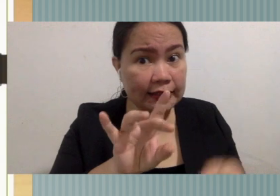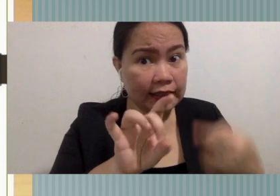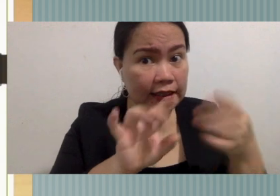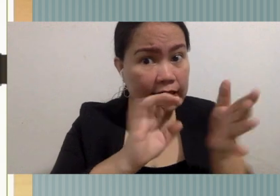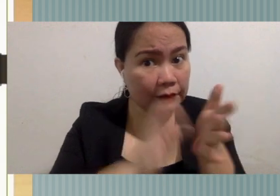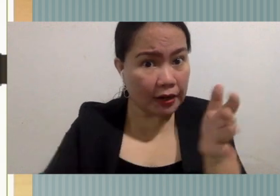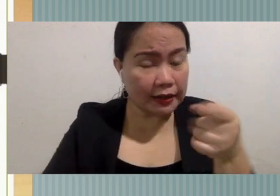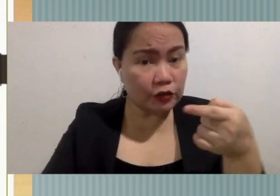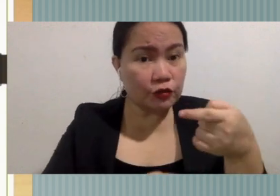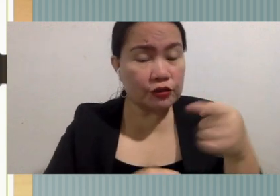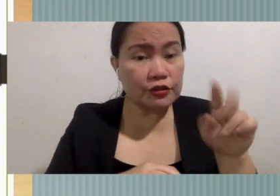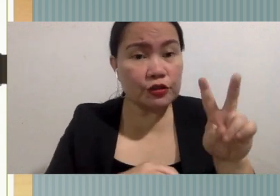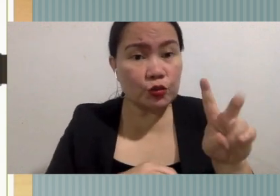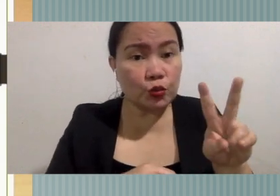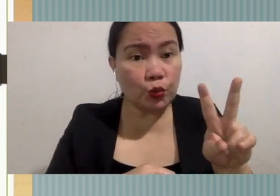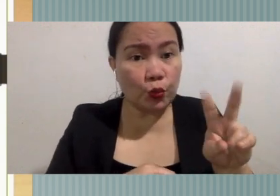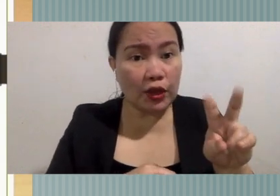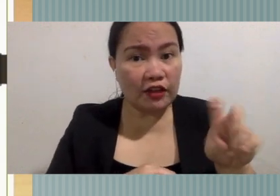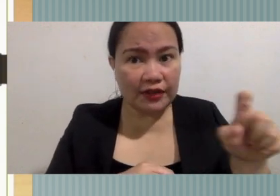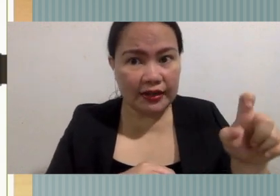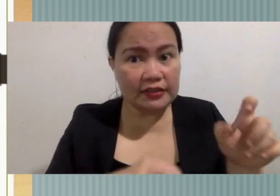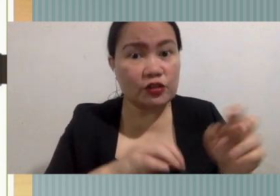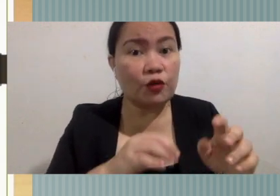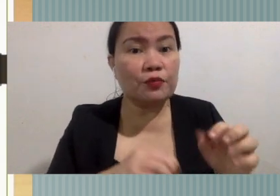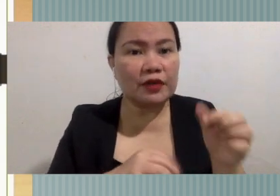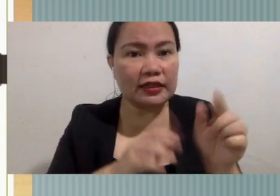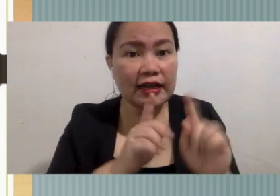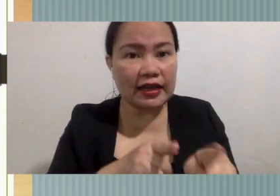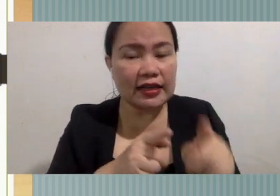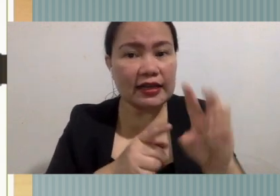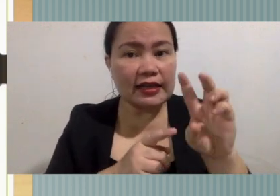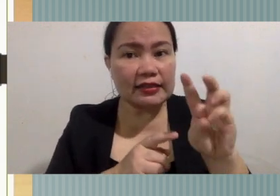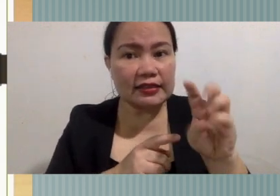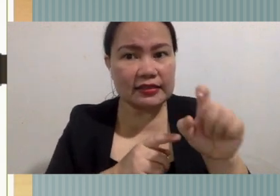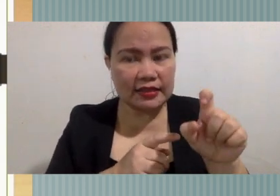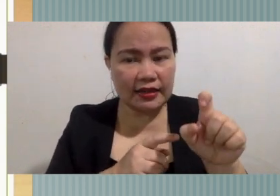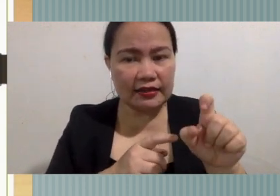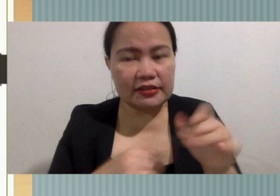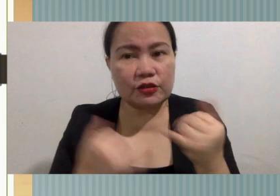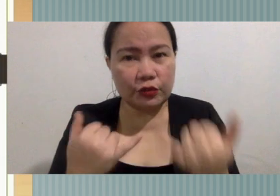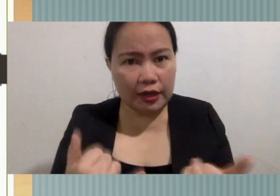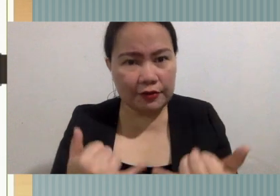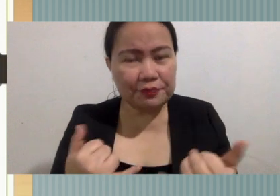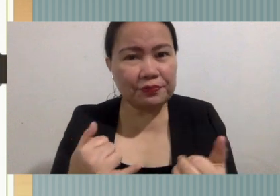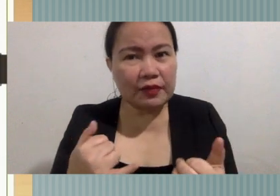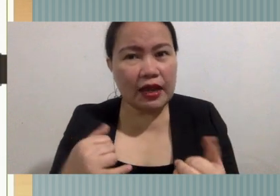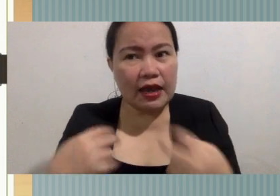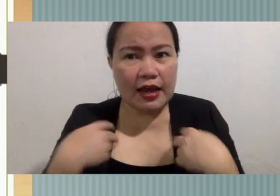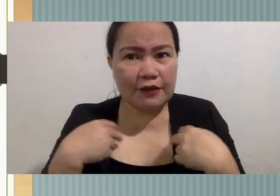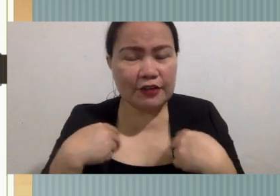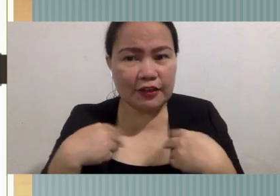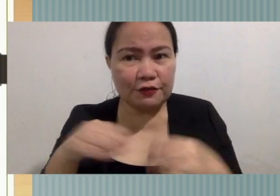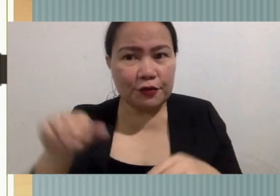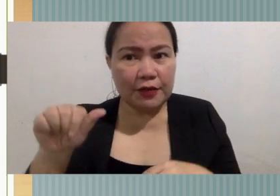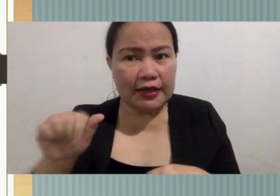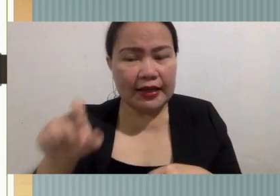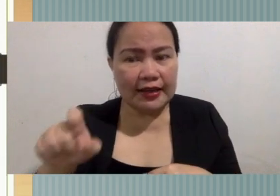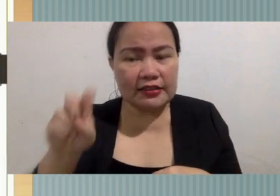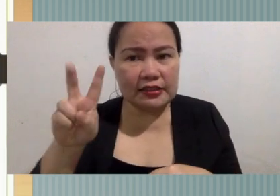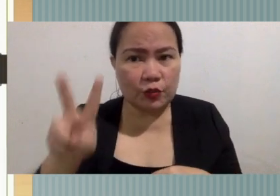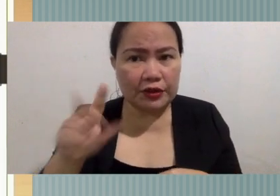18x minus 12x. So now, nasa form na tayo ng ax squared plus